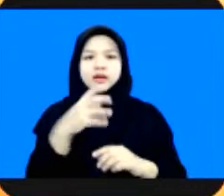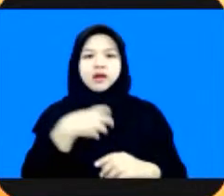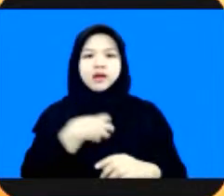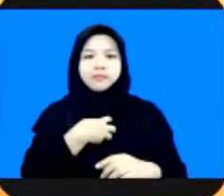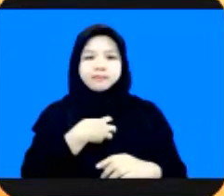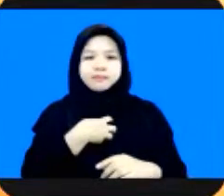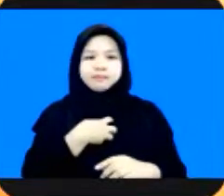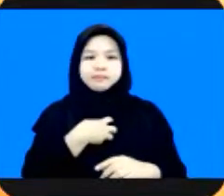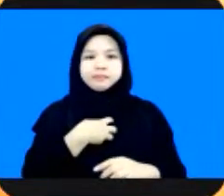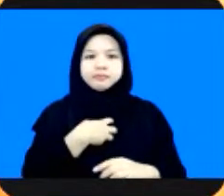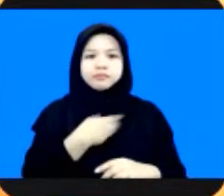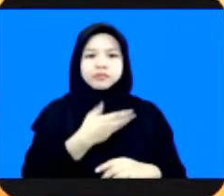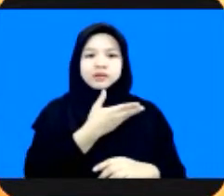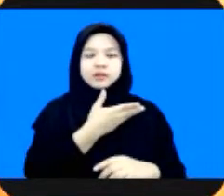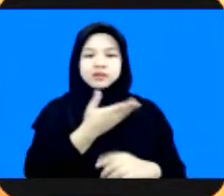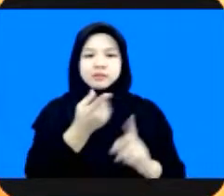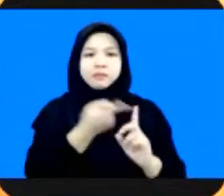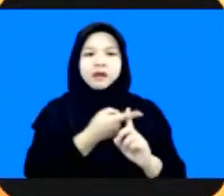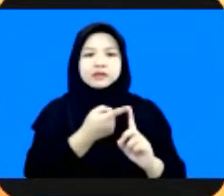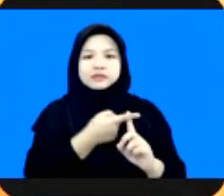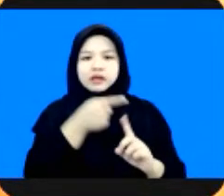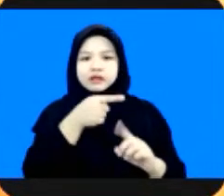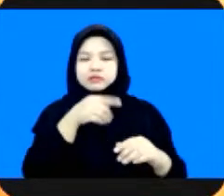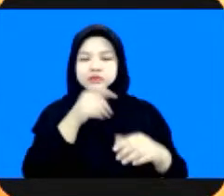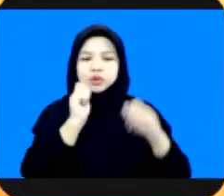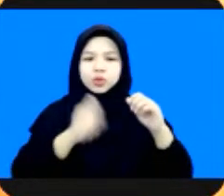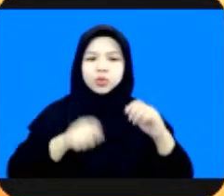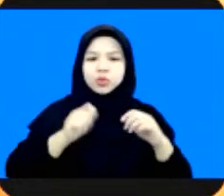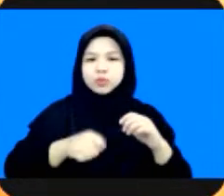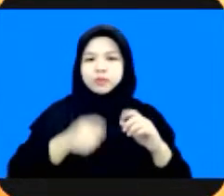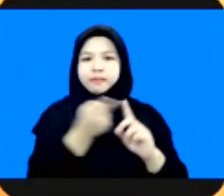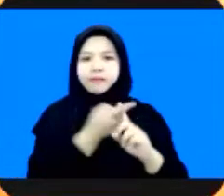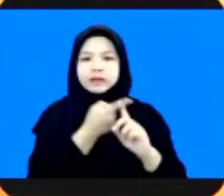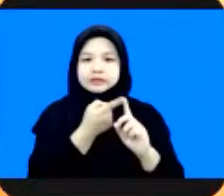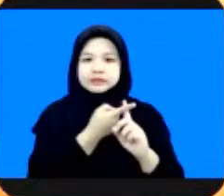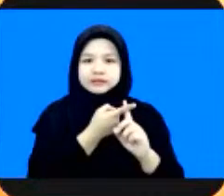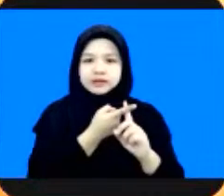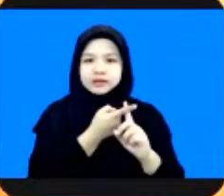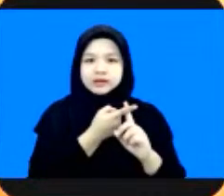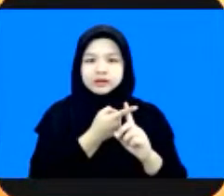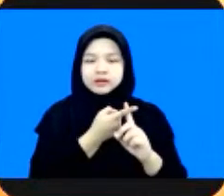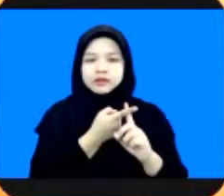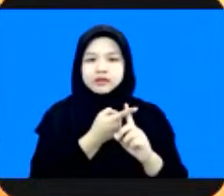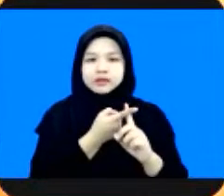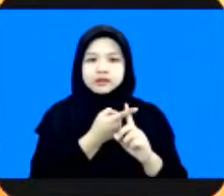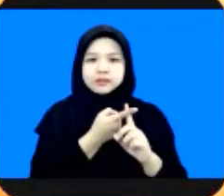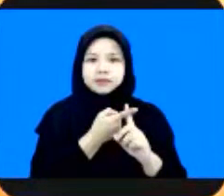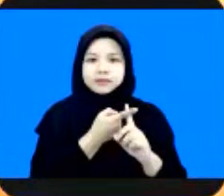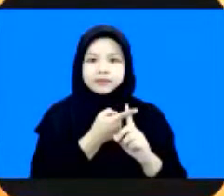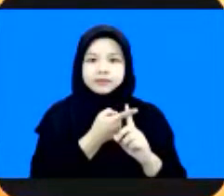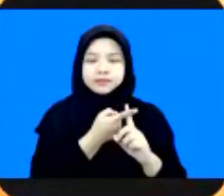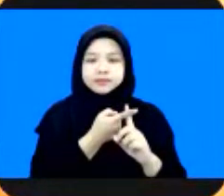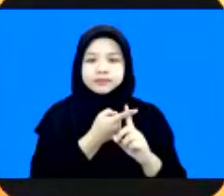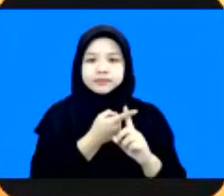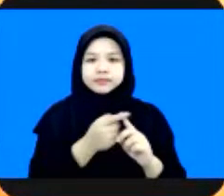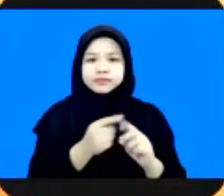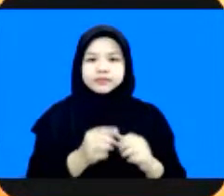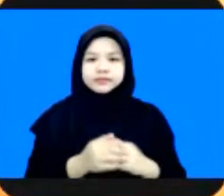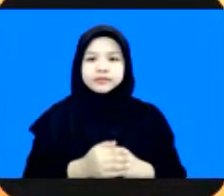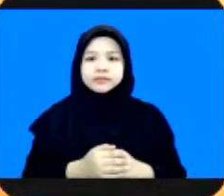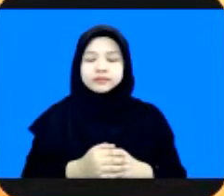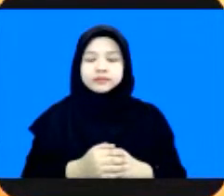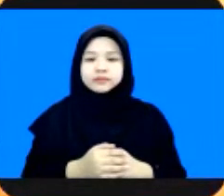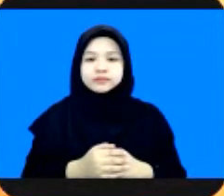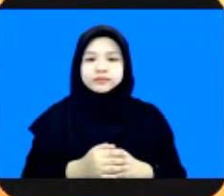false will only stamp out attempts to correct the falsity. Because in